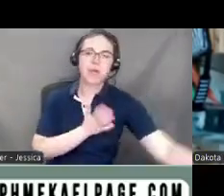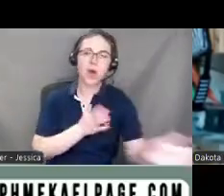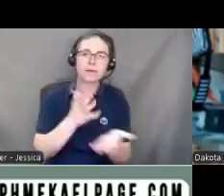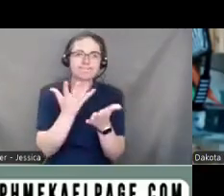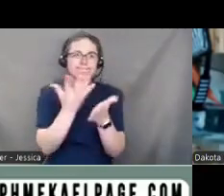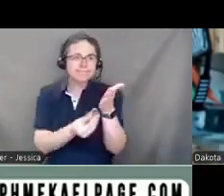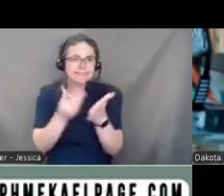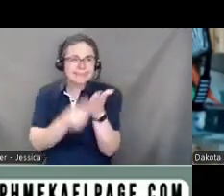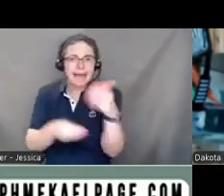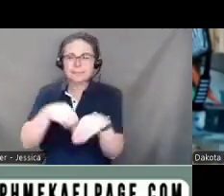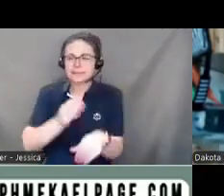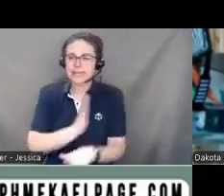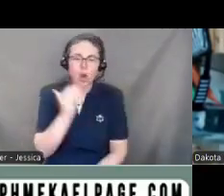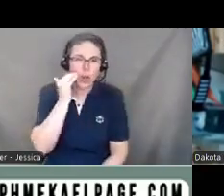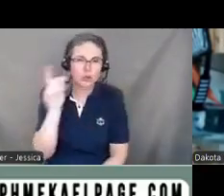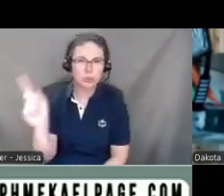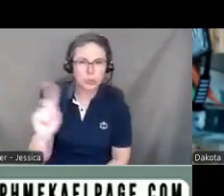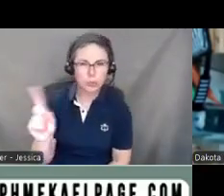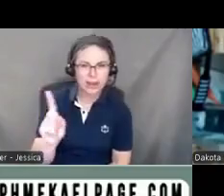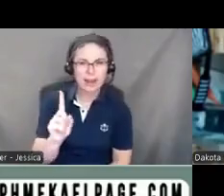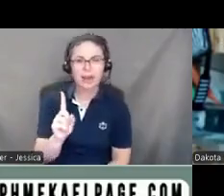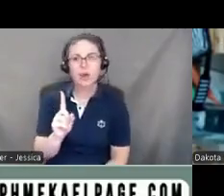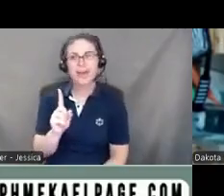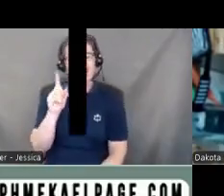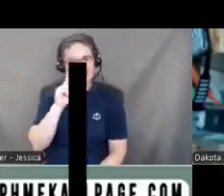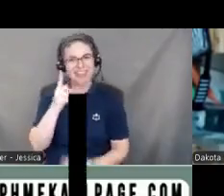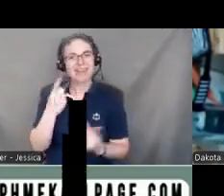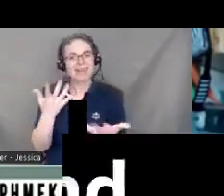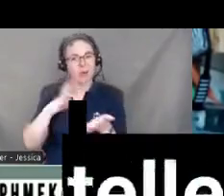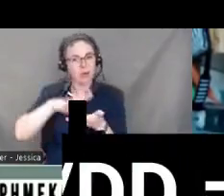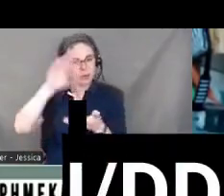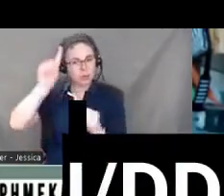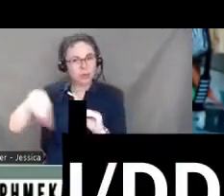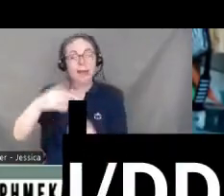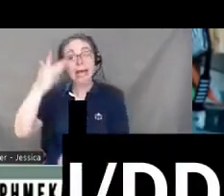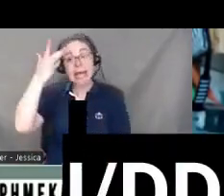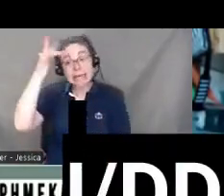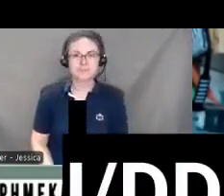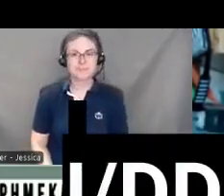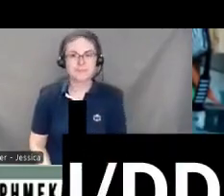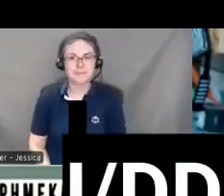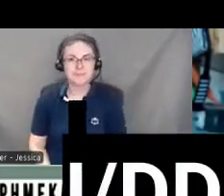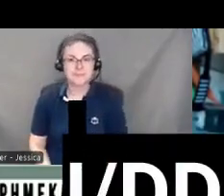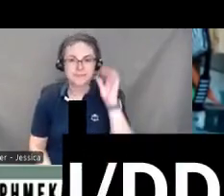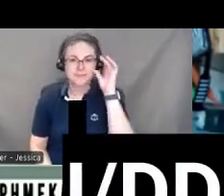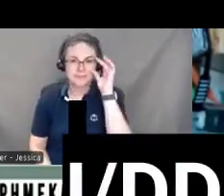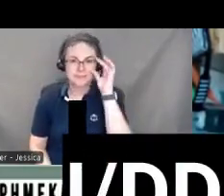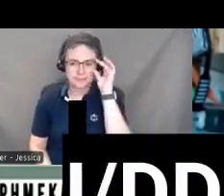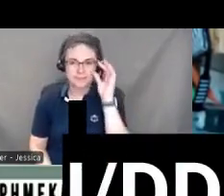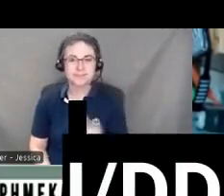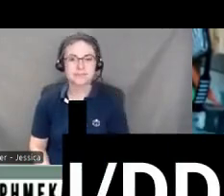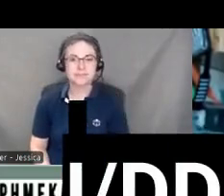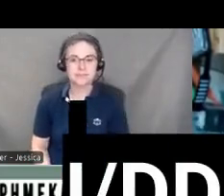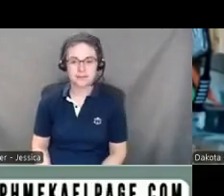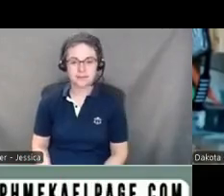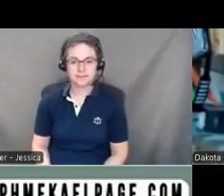think for me, I need to know a little more about intellectual and developmental disability.